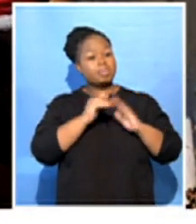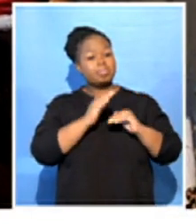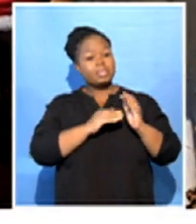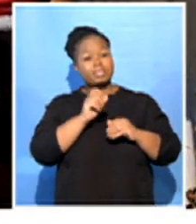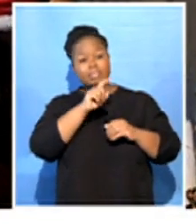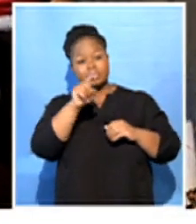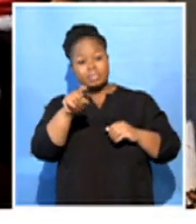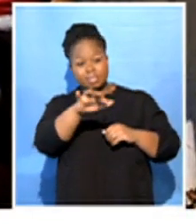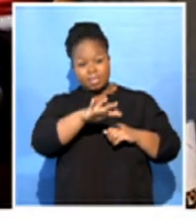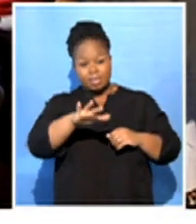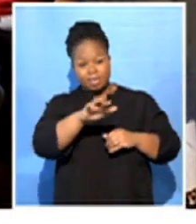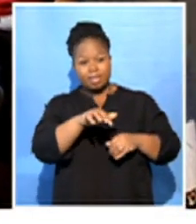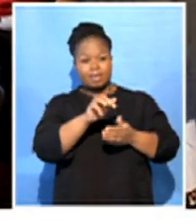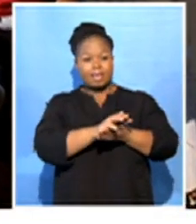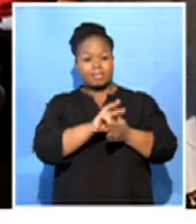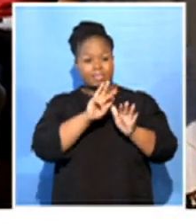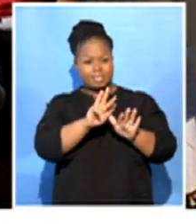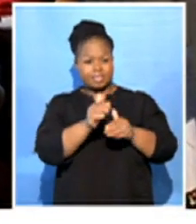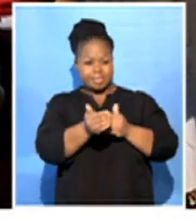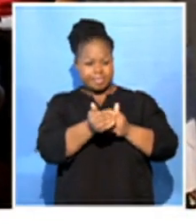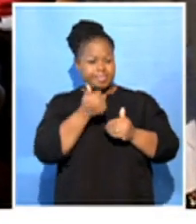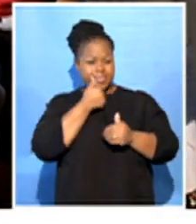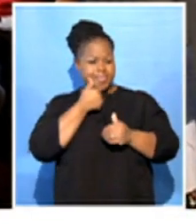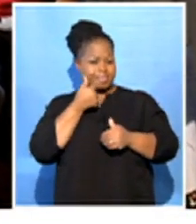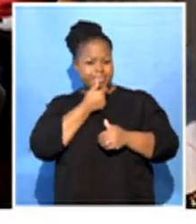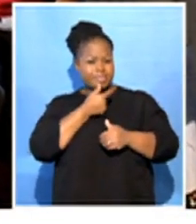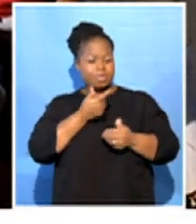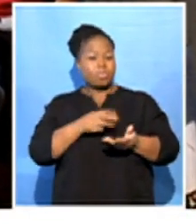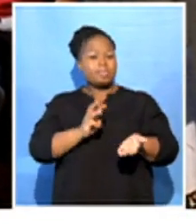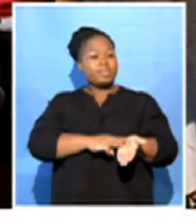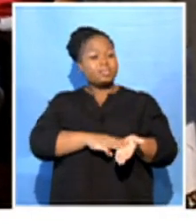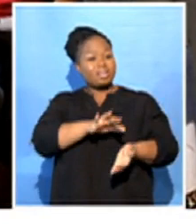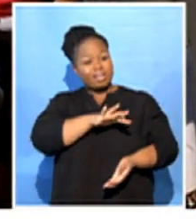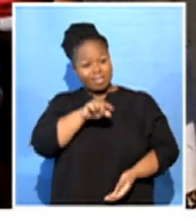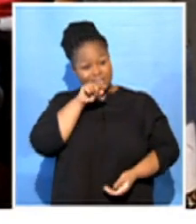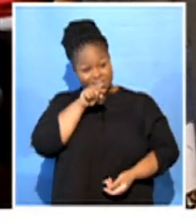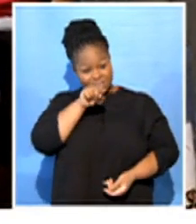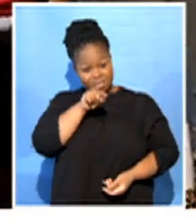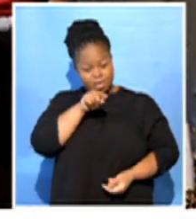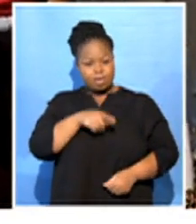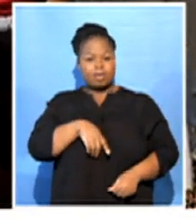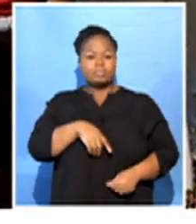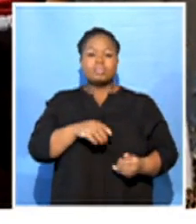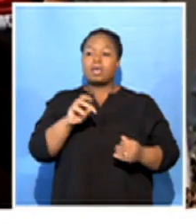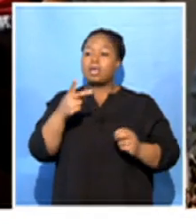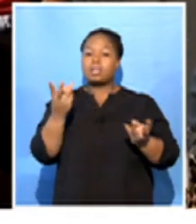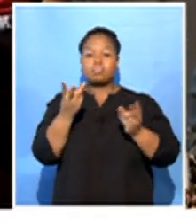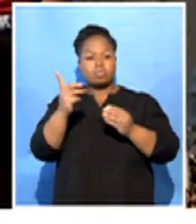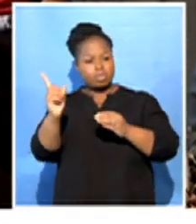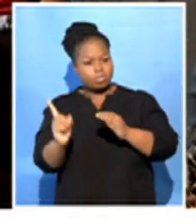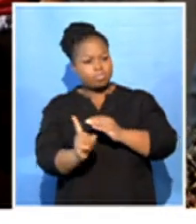19 pha apha ngapha kwestation Mdantsane. Ezazindlu kungene